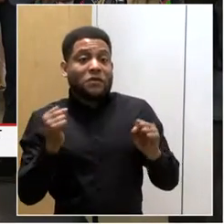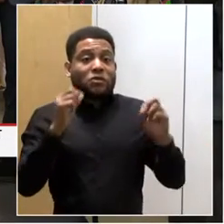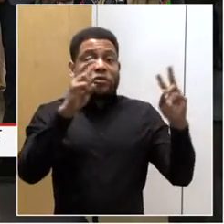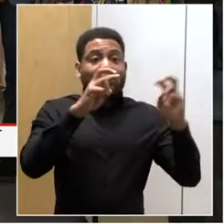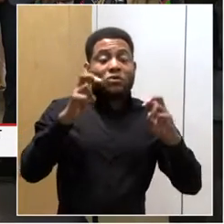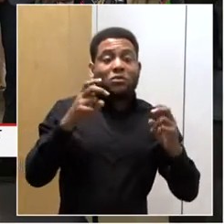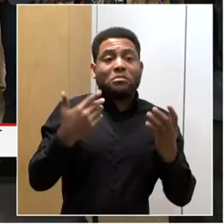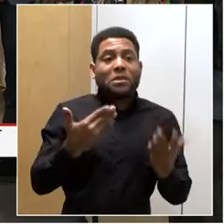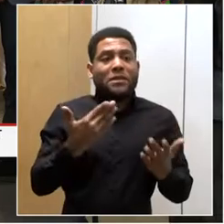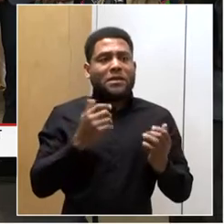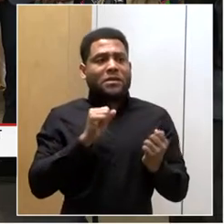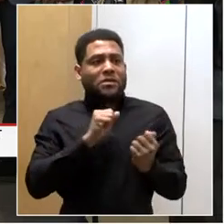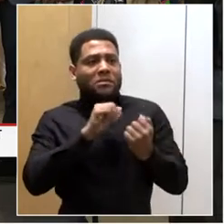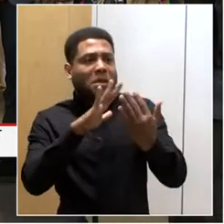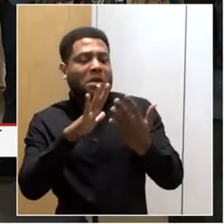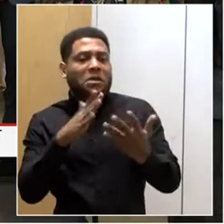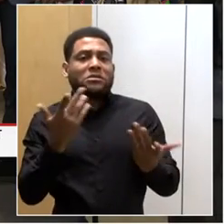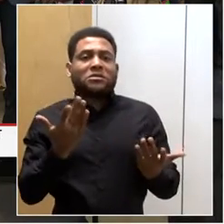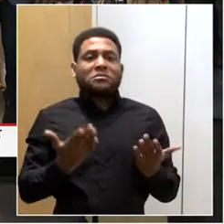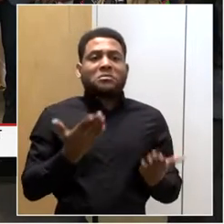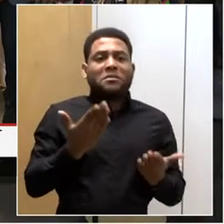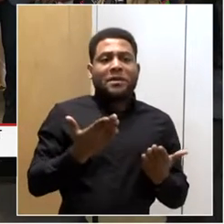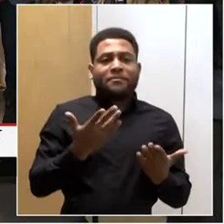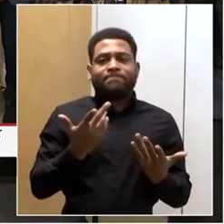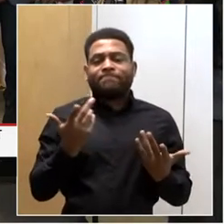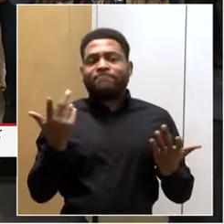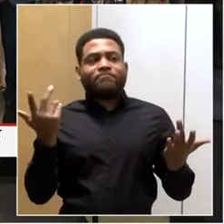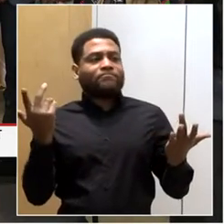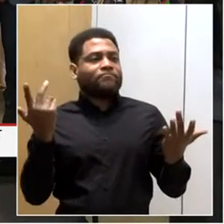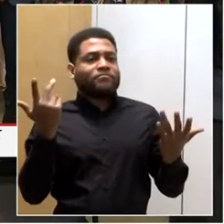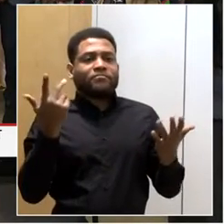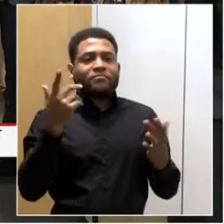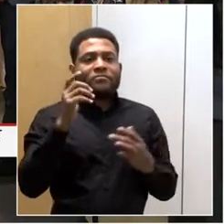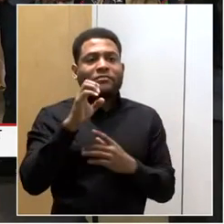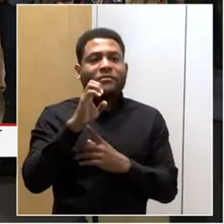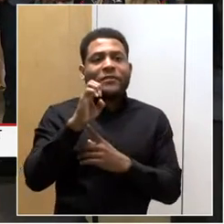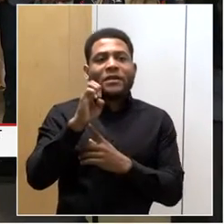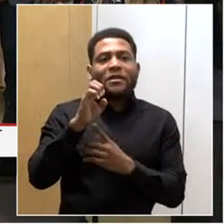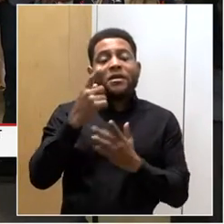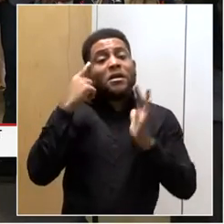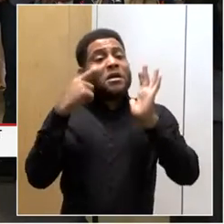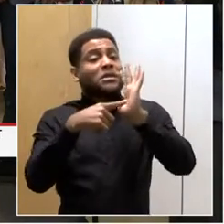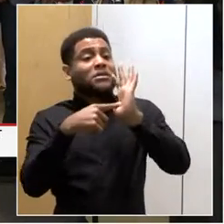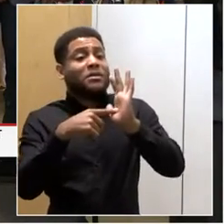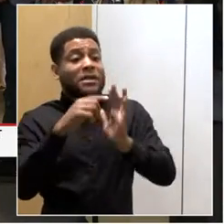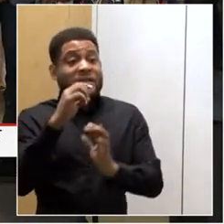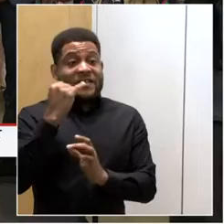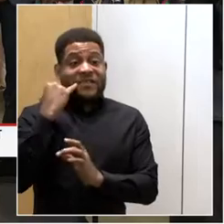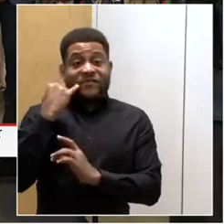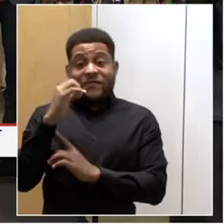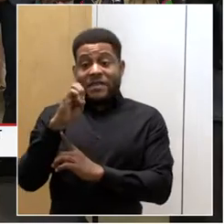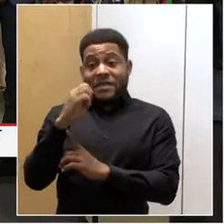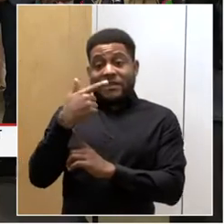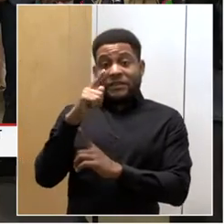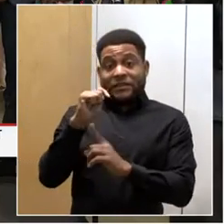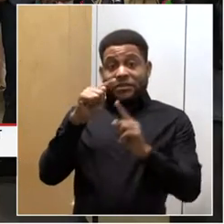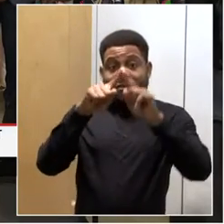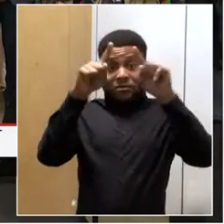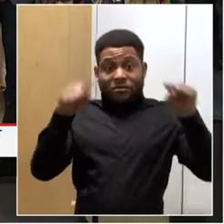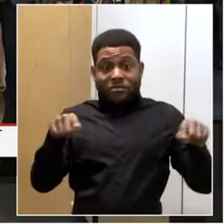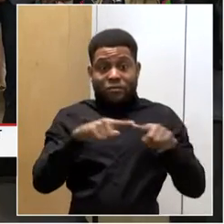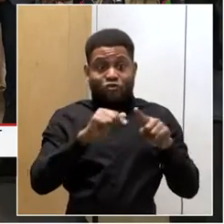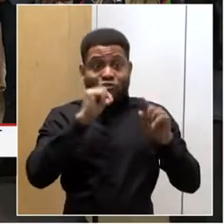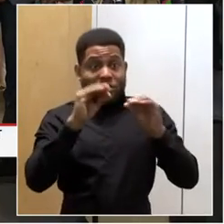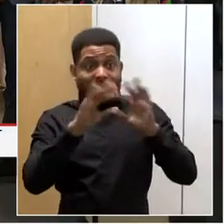have an unclear egress path. You could have exit signs that need to be. But this is not overly